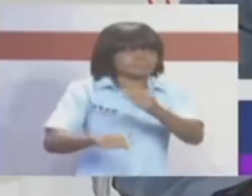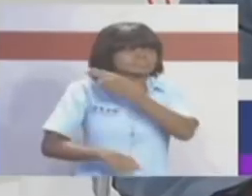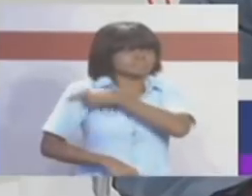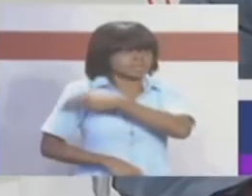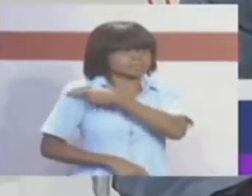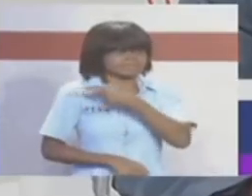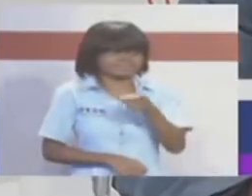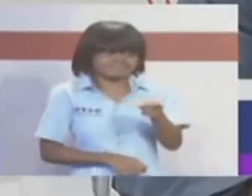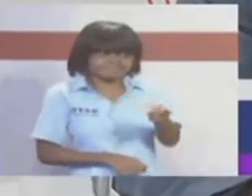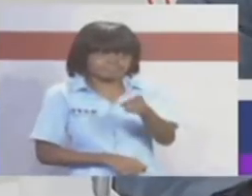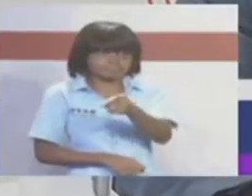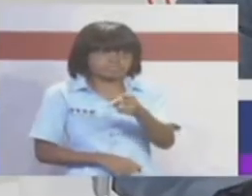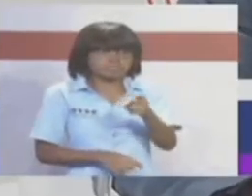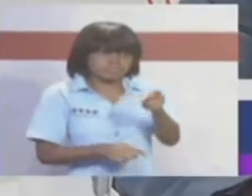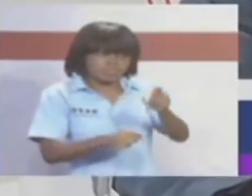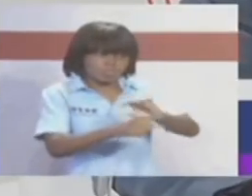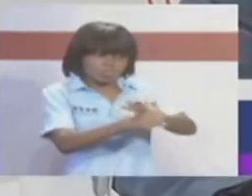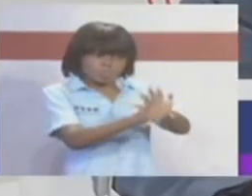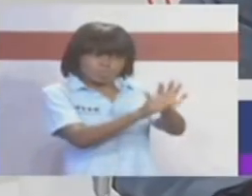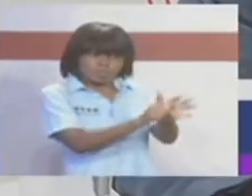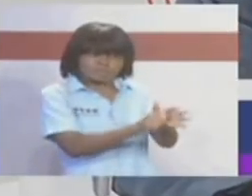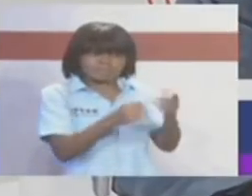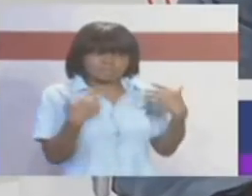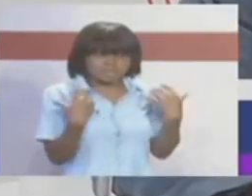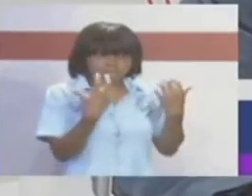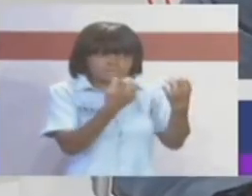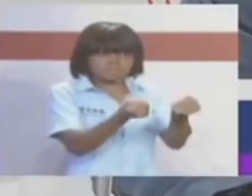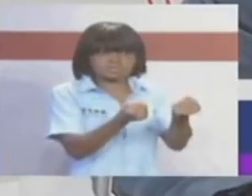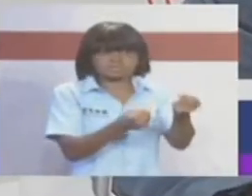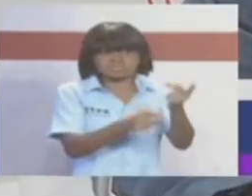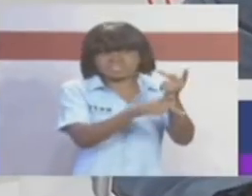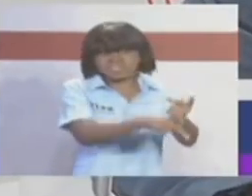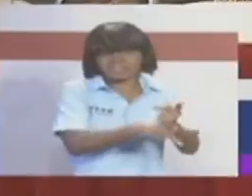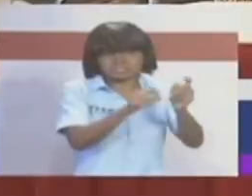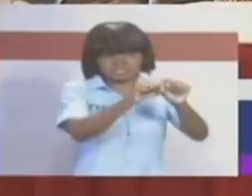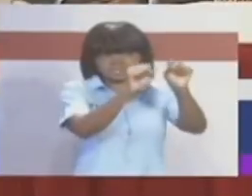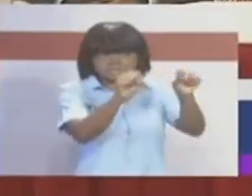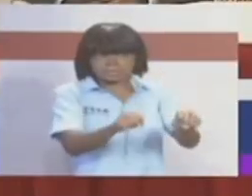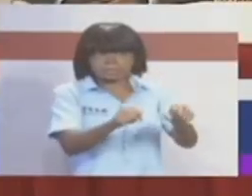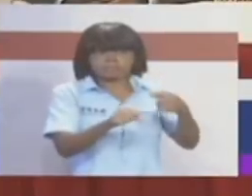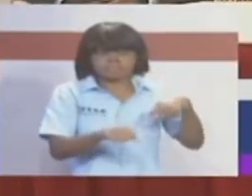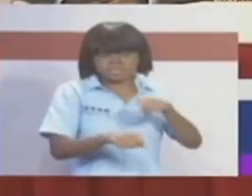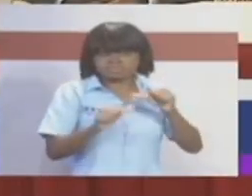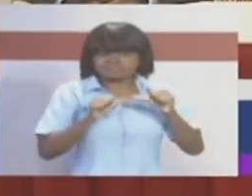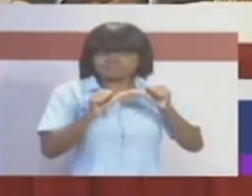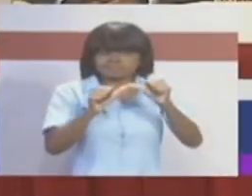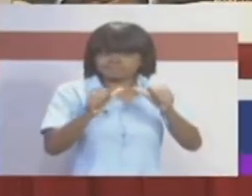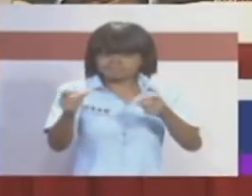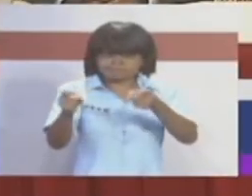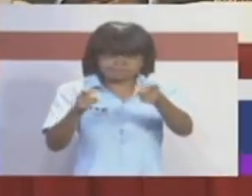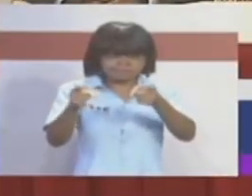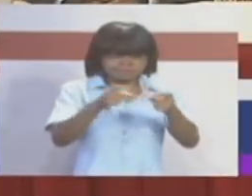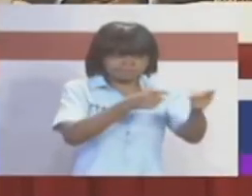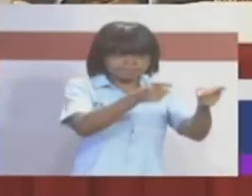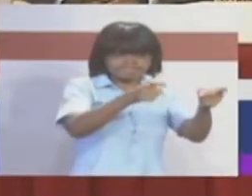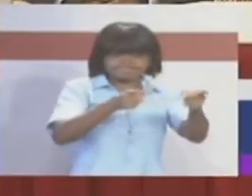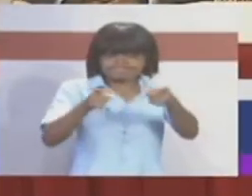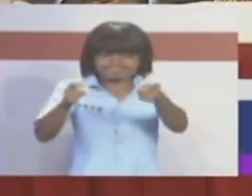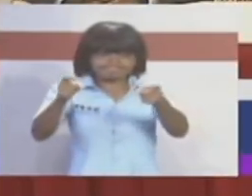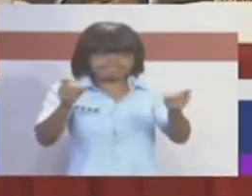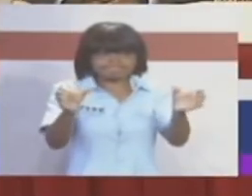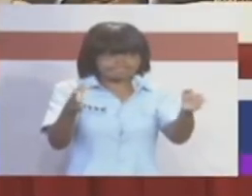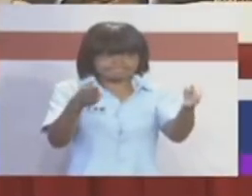moderately to largely successful in doing that. Thank you very much, Dr. Hines. We go to TV6. Good morning.